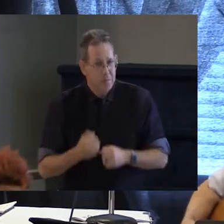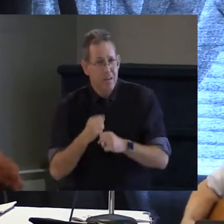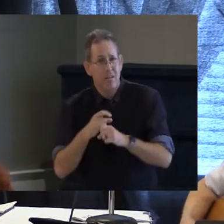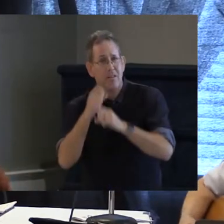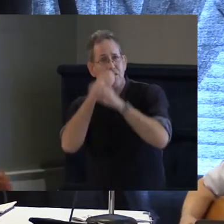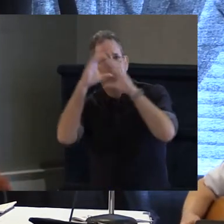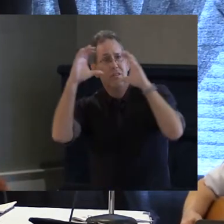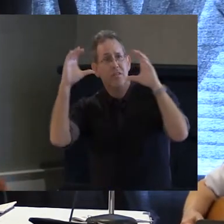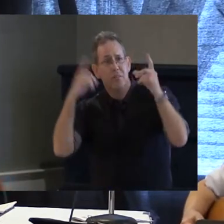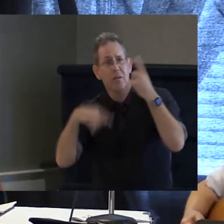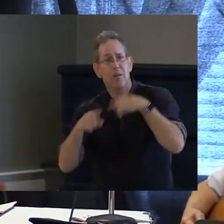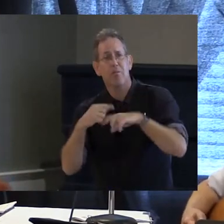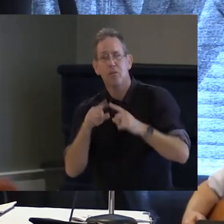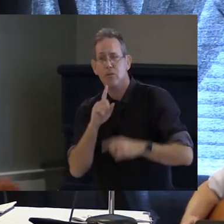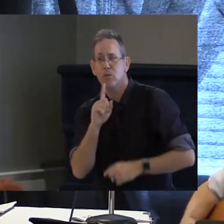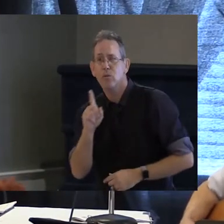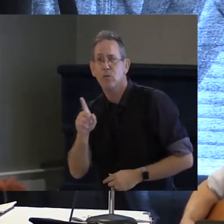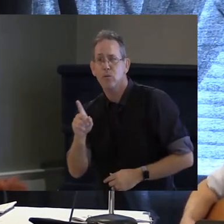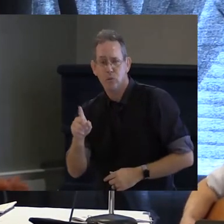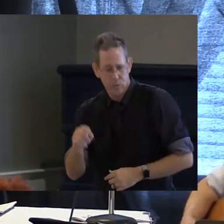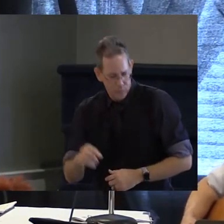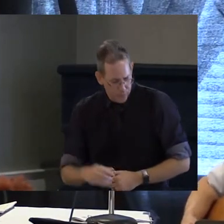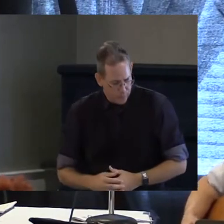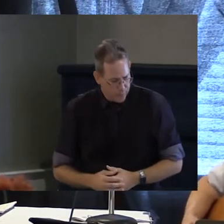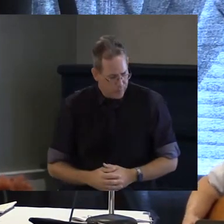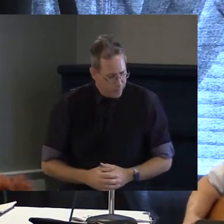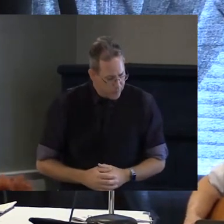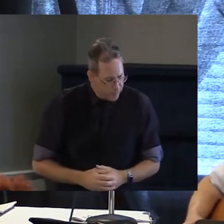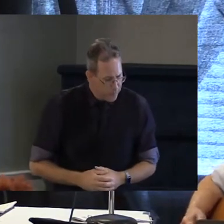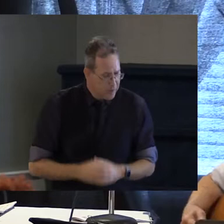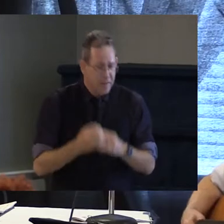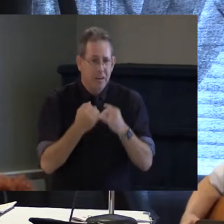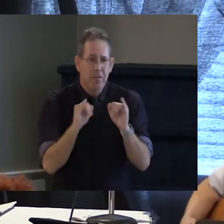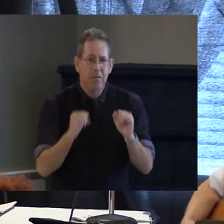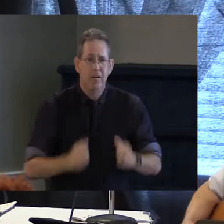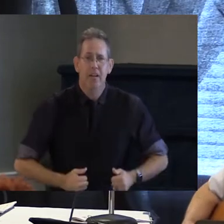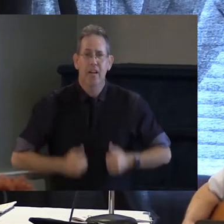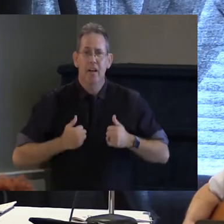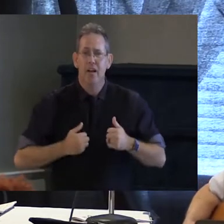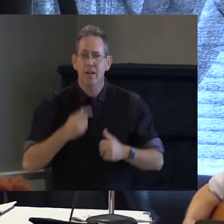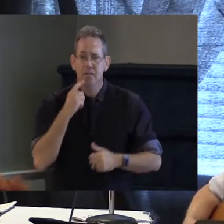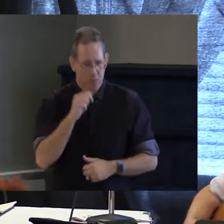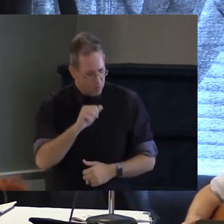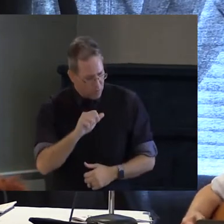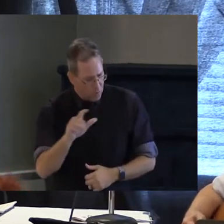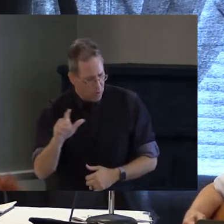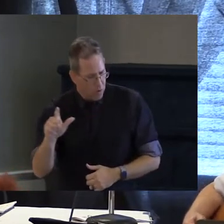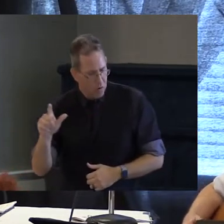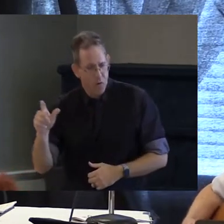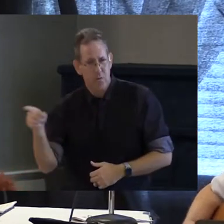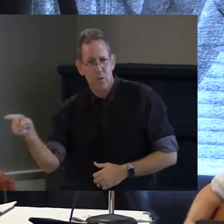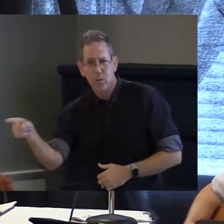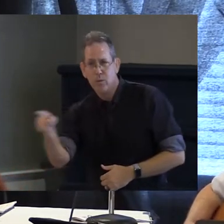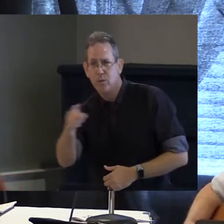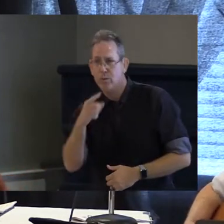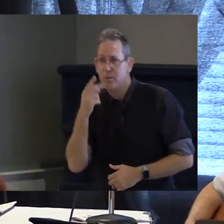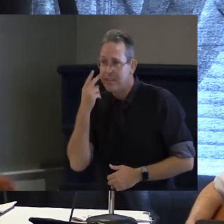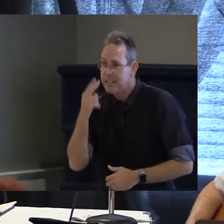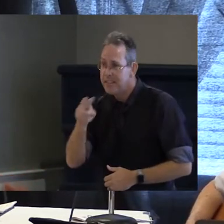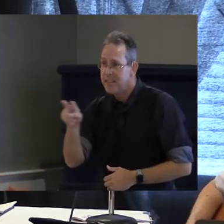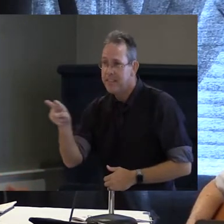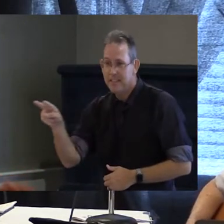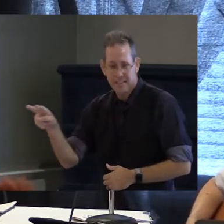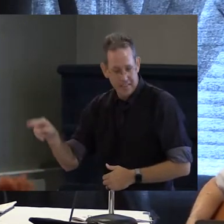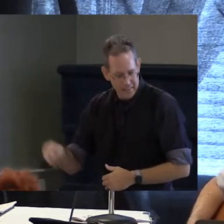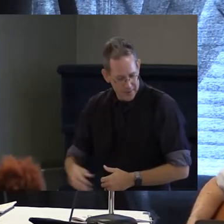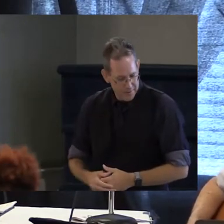to make the dream come true. Independent lives for all,